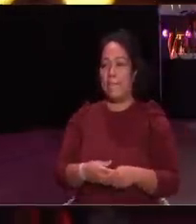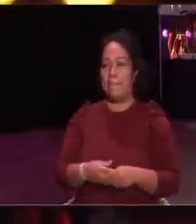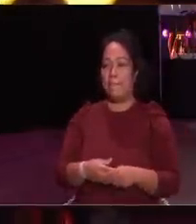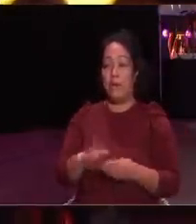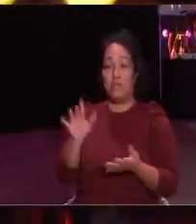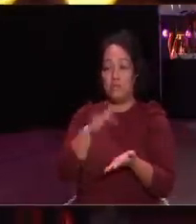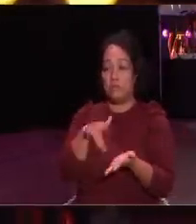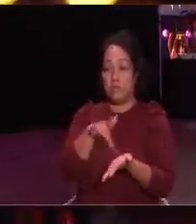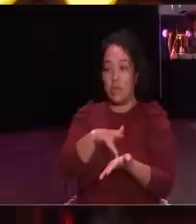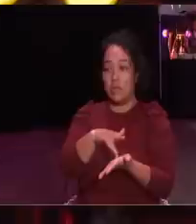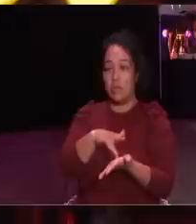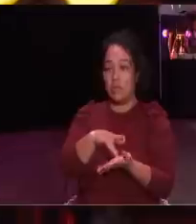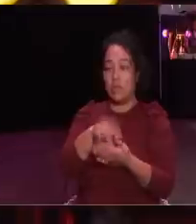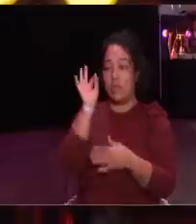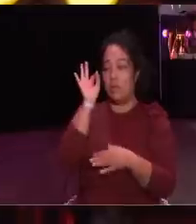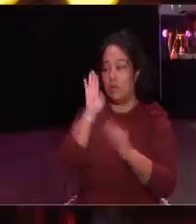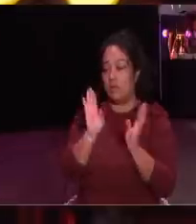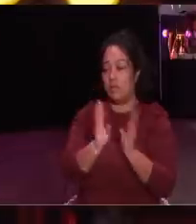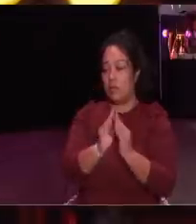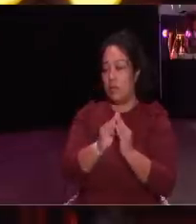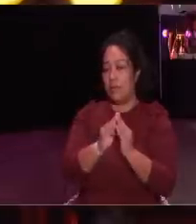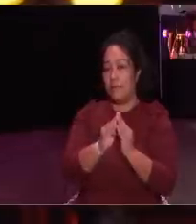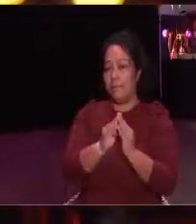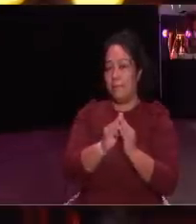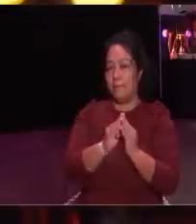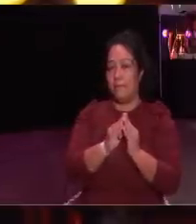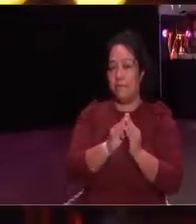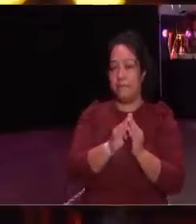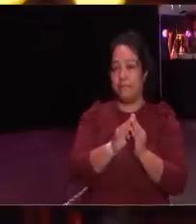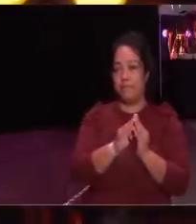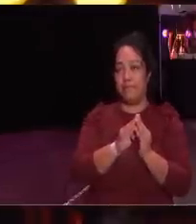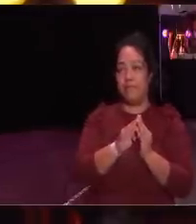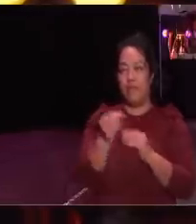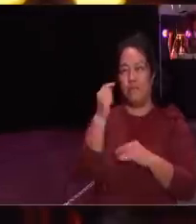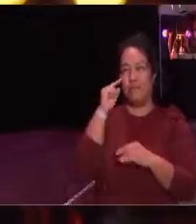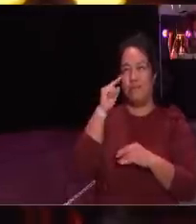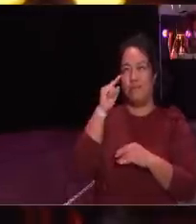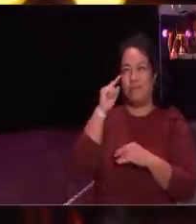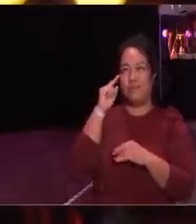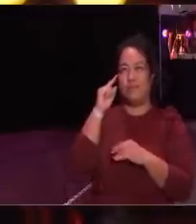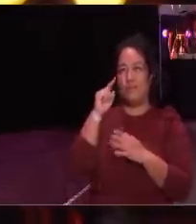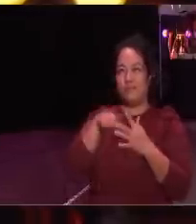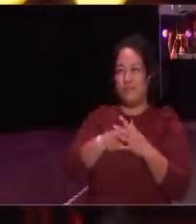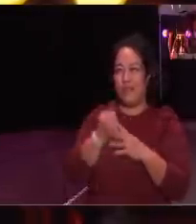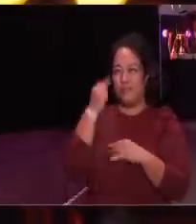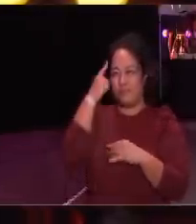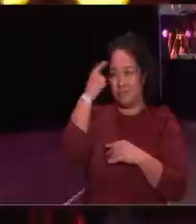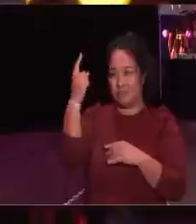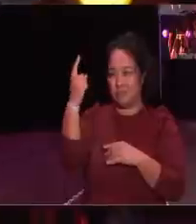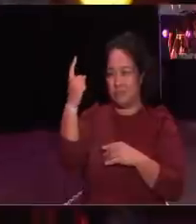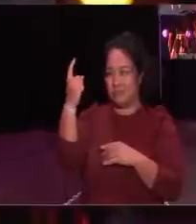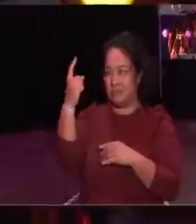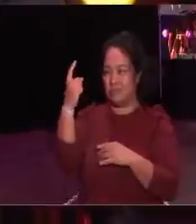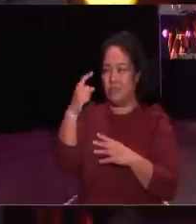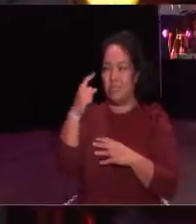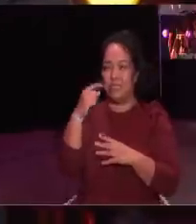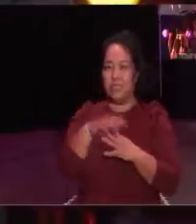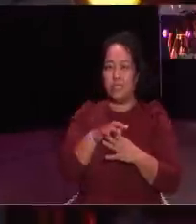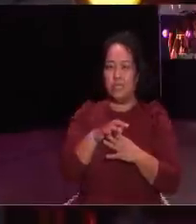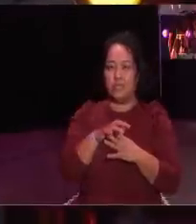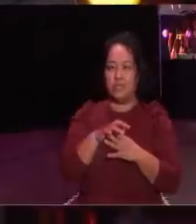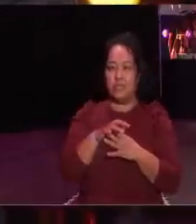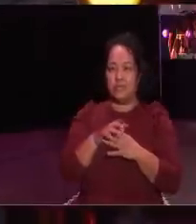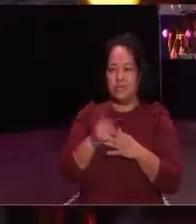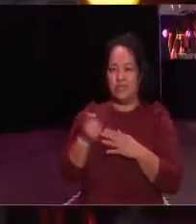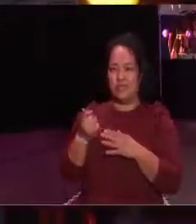in the middle of the pastor's banquet. Y me puse a pensar. And I began to think. Esto es parte de lo que vivió la iglesia primitiva. This is part of what